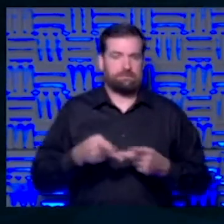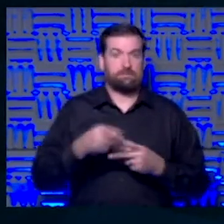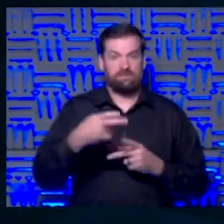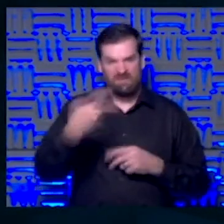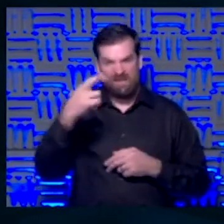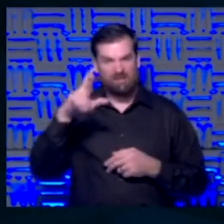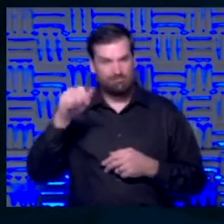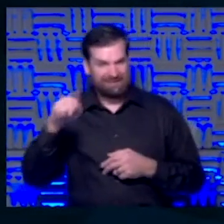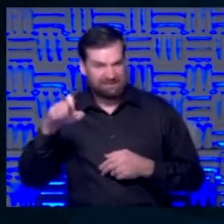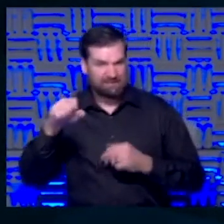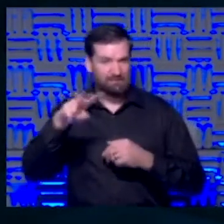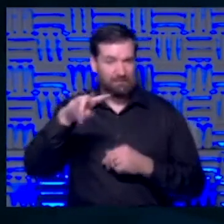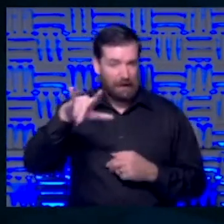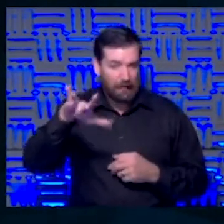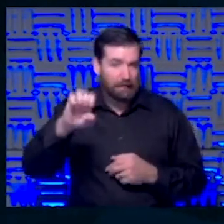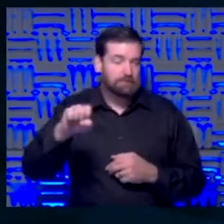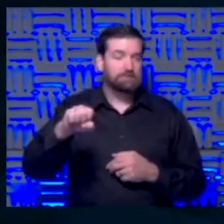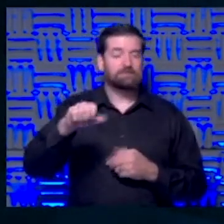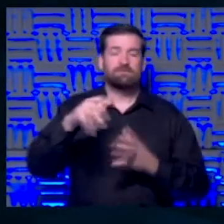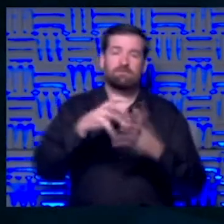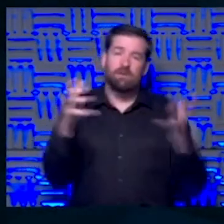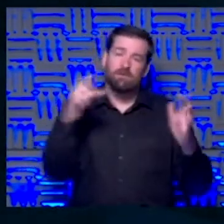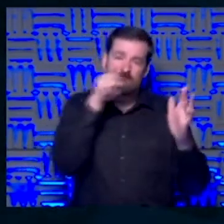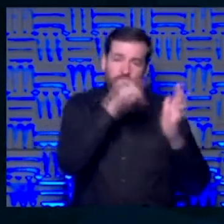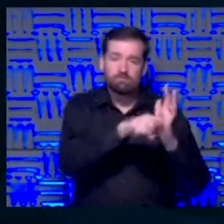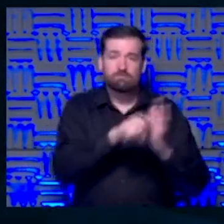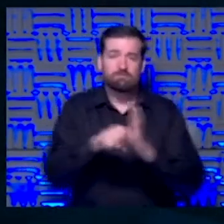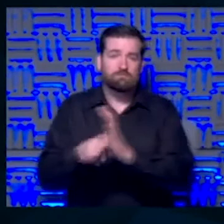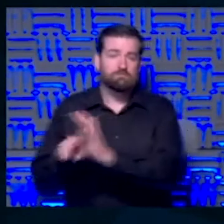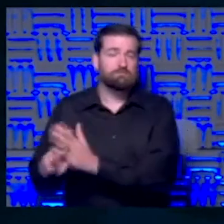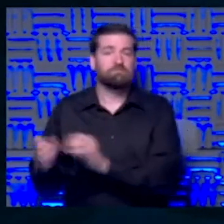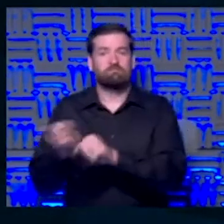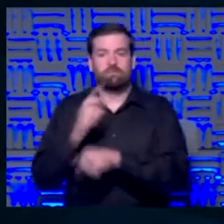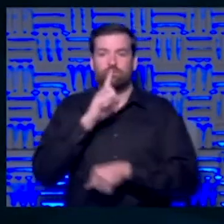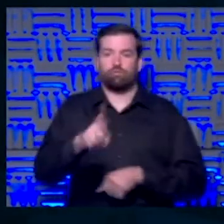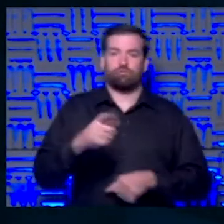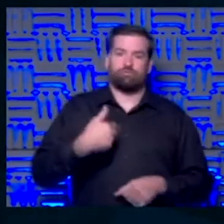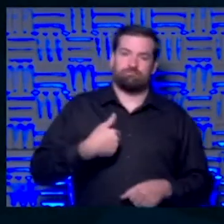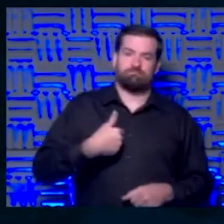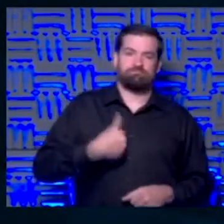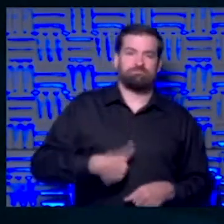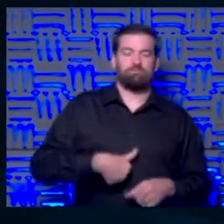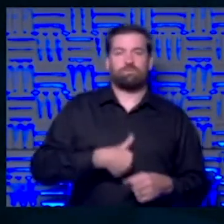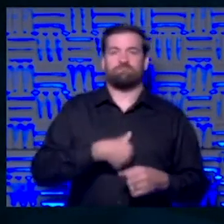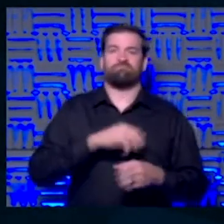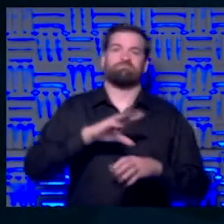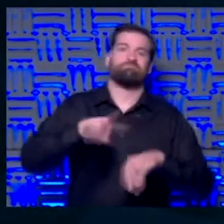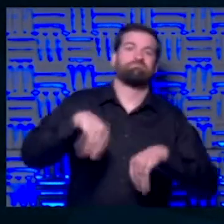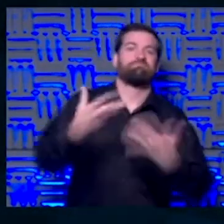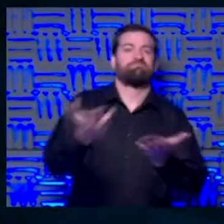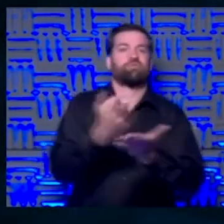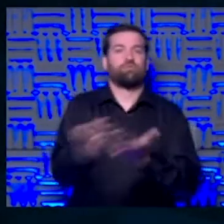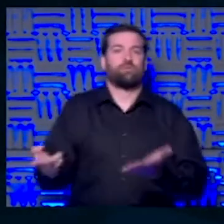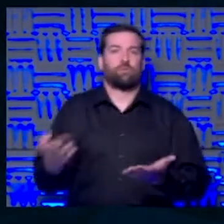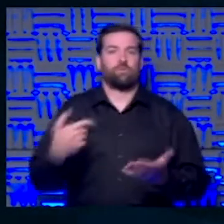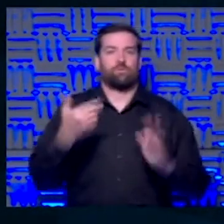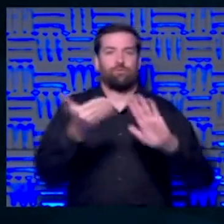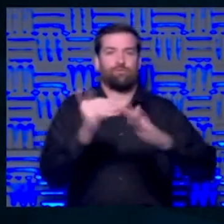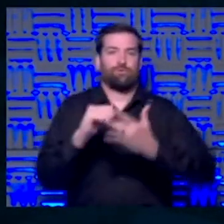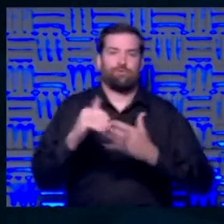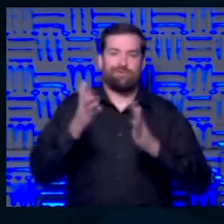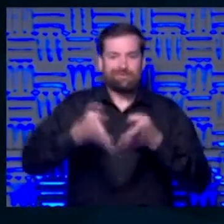violent crime and homicides, making sure that we're leveraging the kind of resources that our community members and